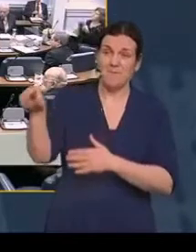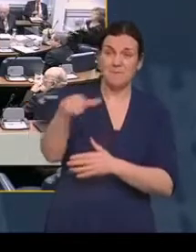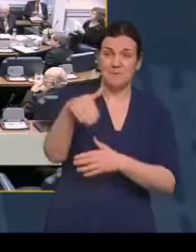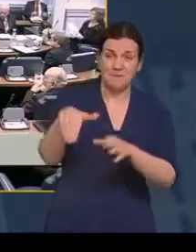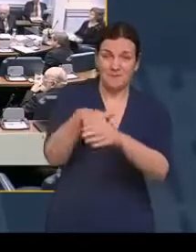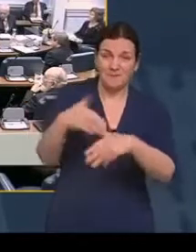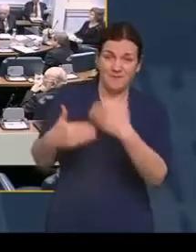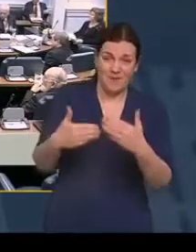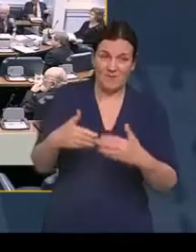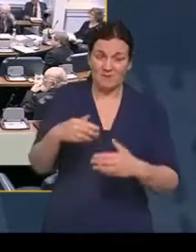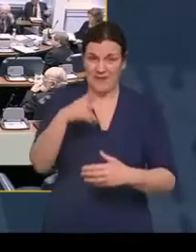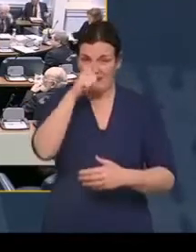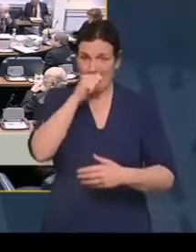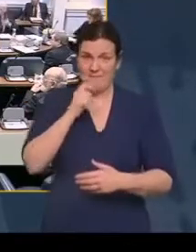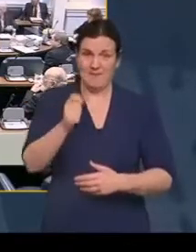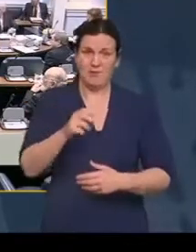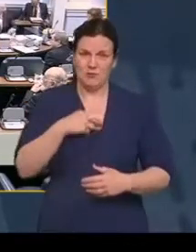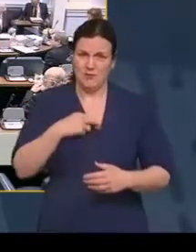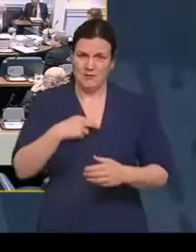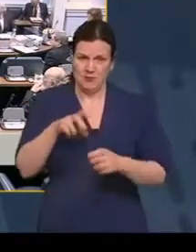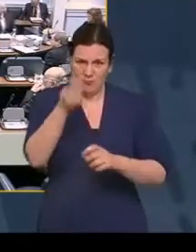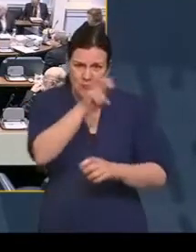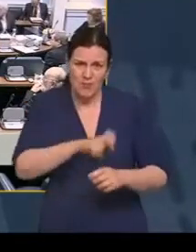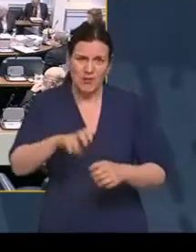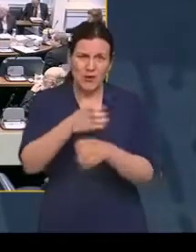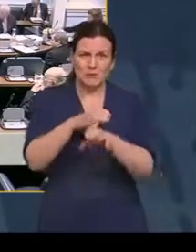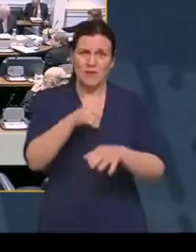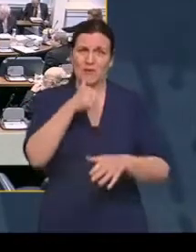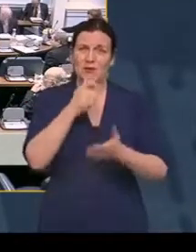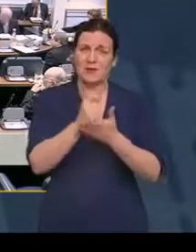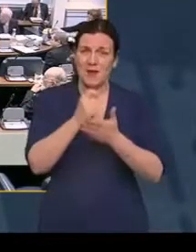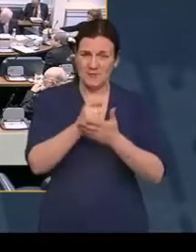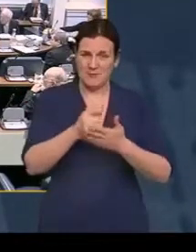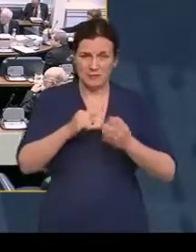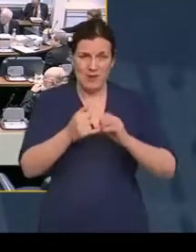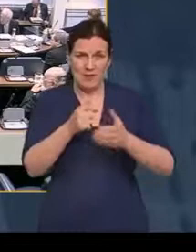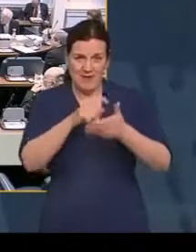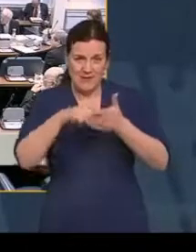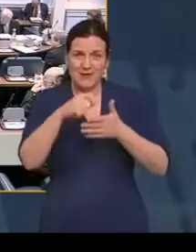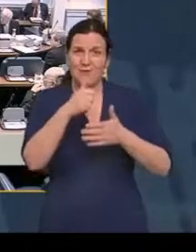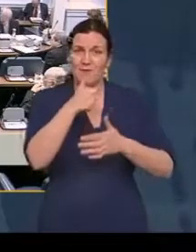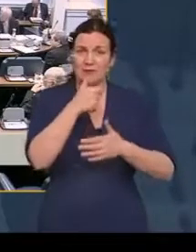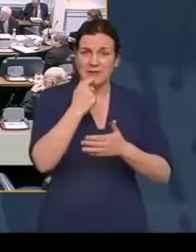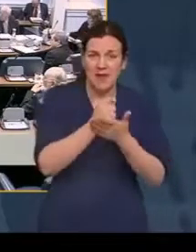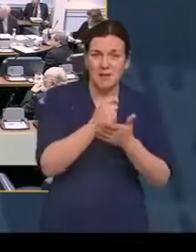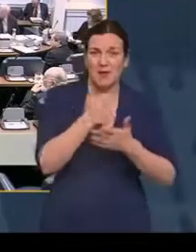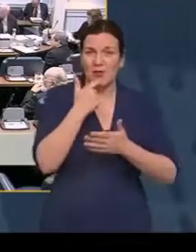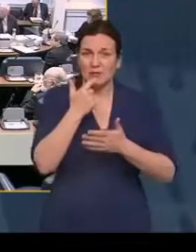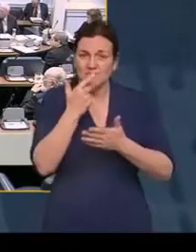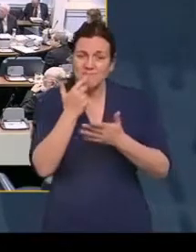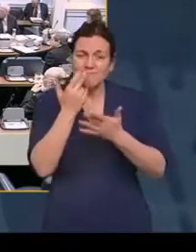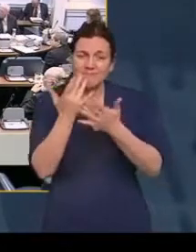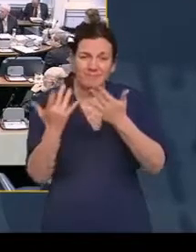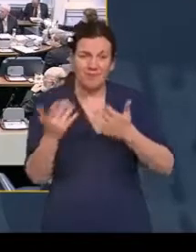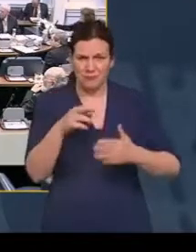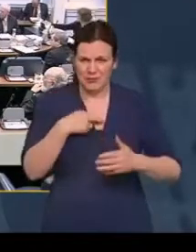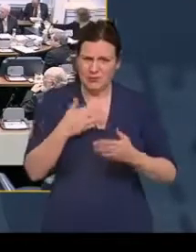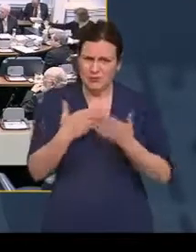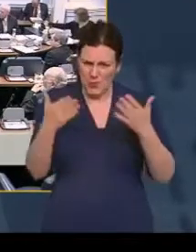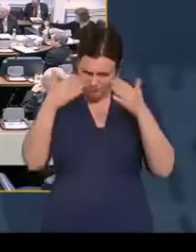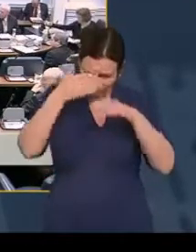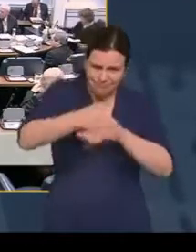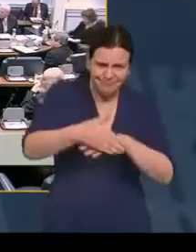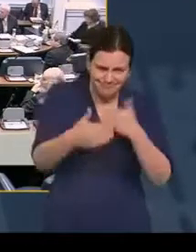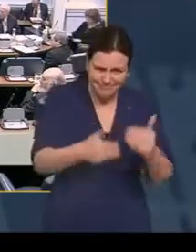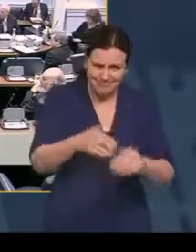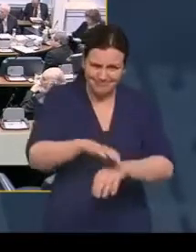first time, and he showed great tenacity in going around the country and getting himself elected the first time, the second time, the third time, and that